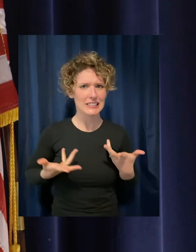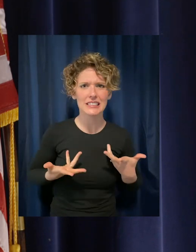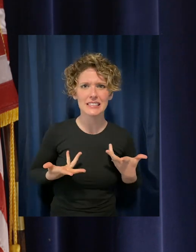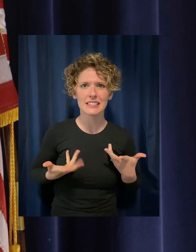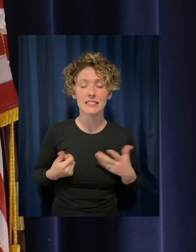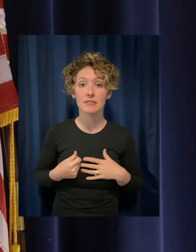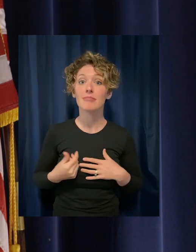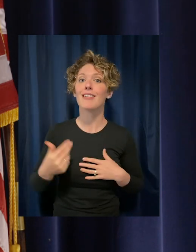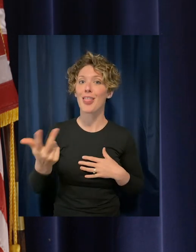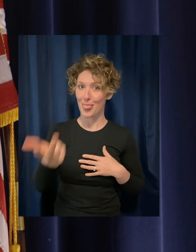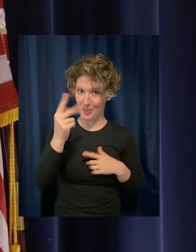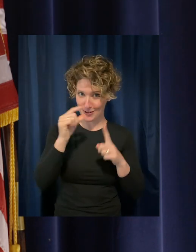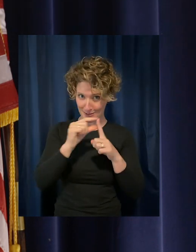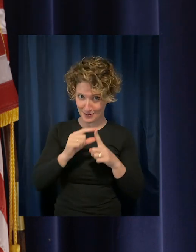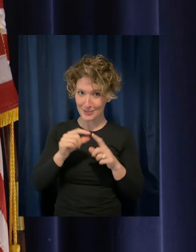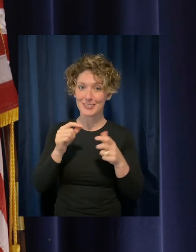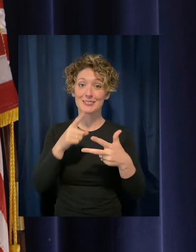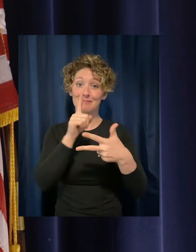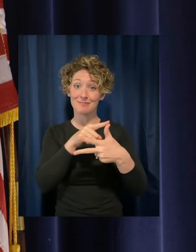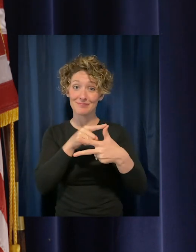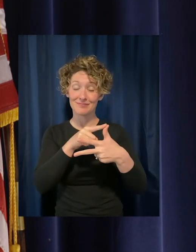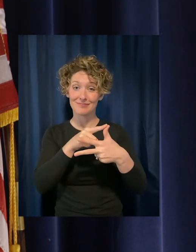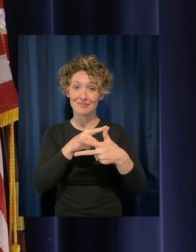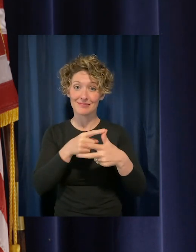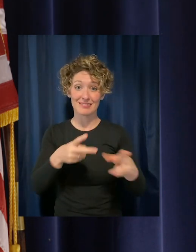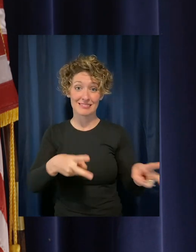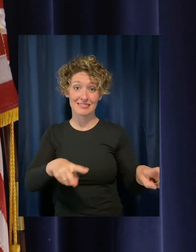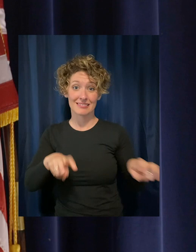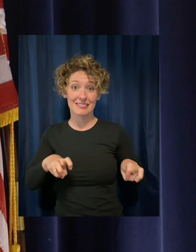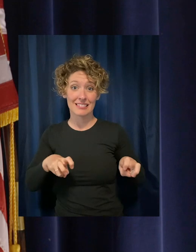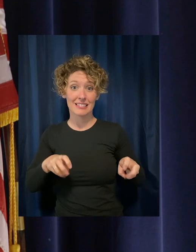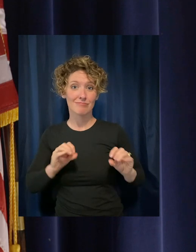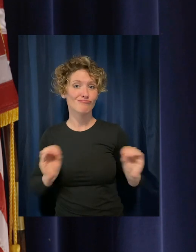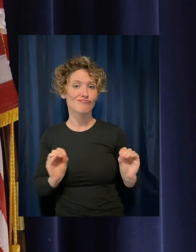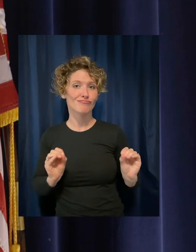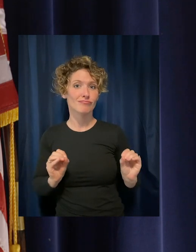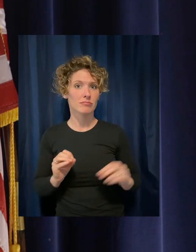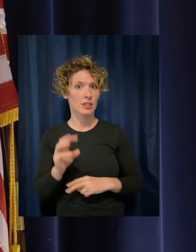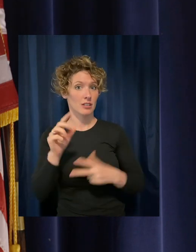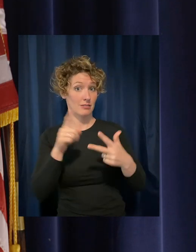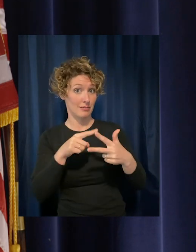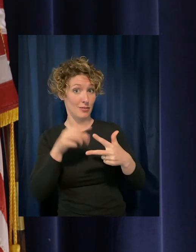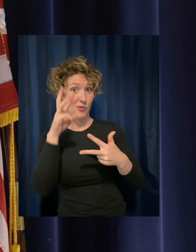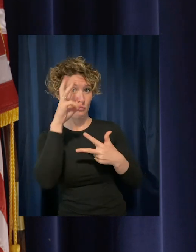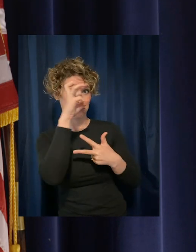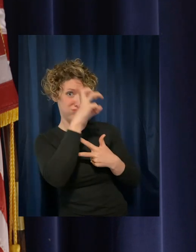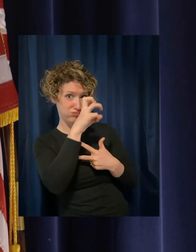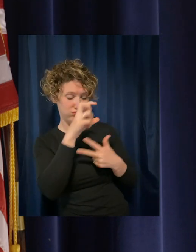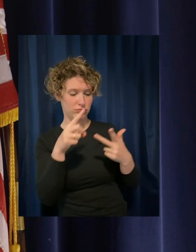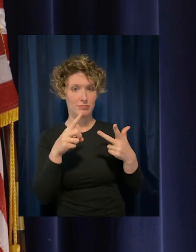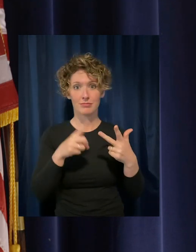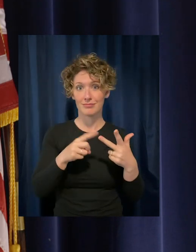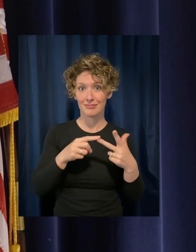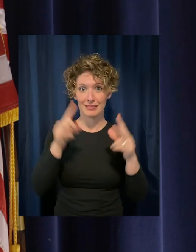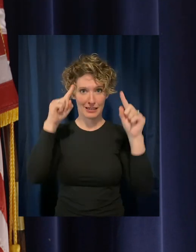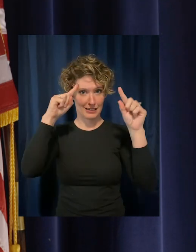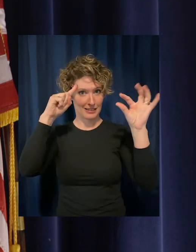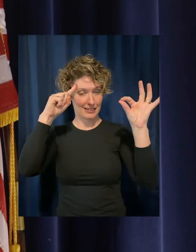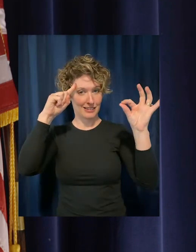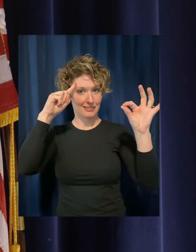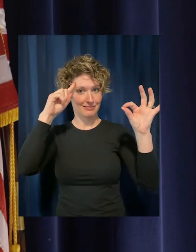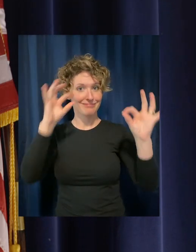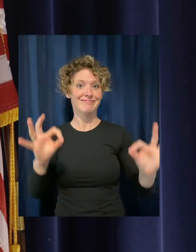world. 3 words came to mind: selfless, eccentric, and ambitious, thus